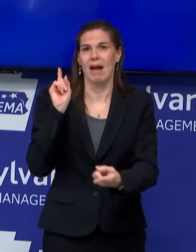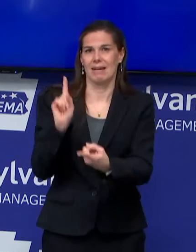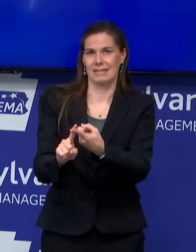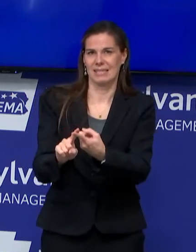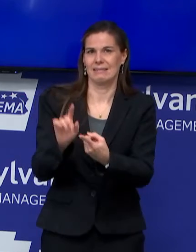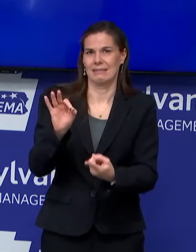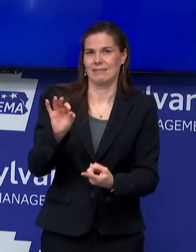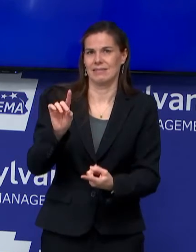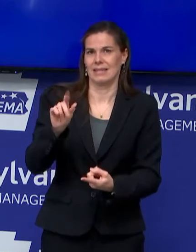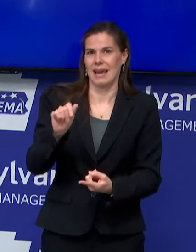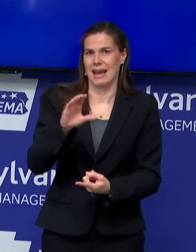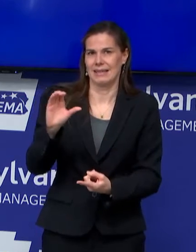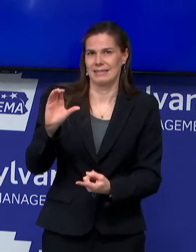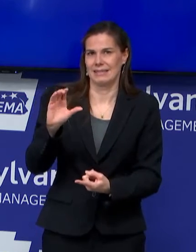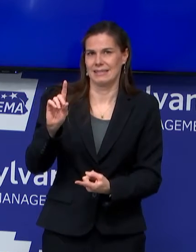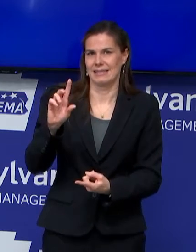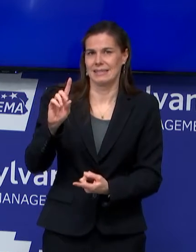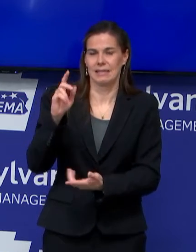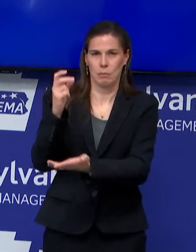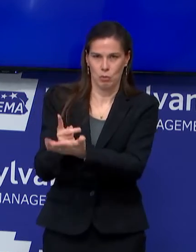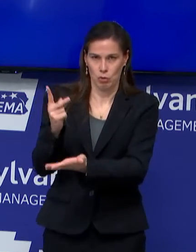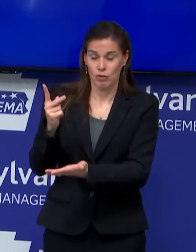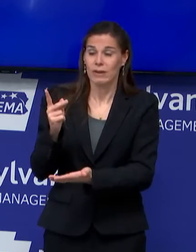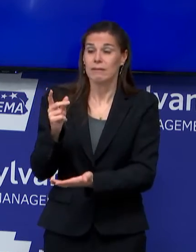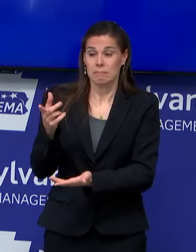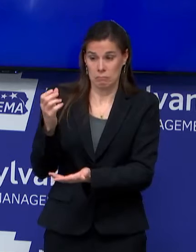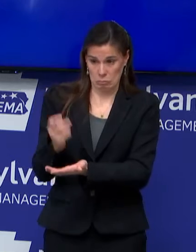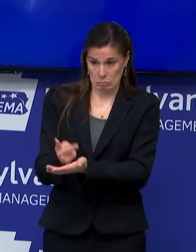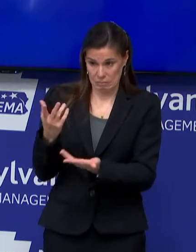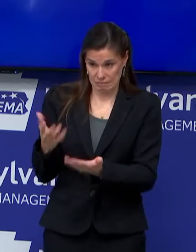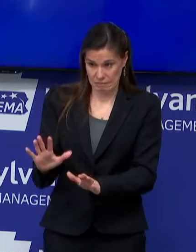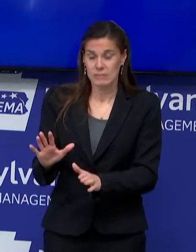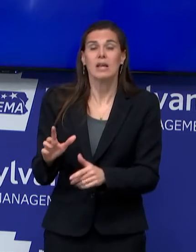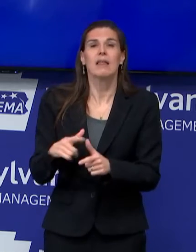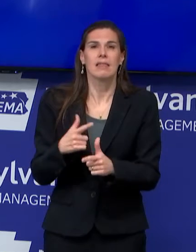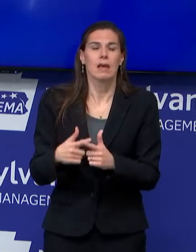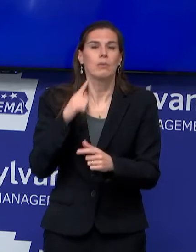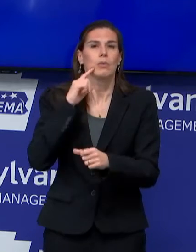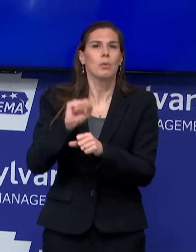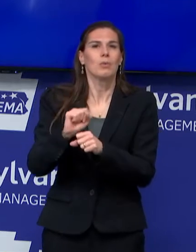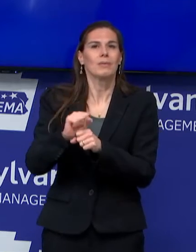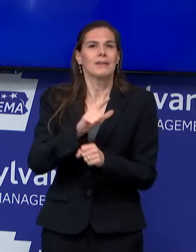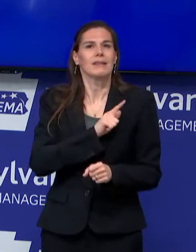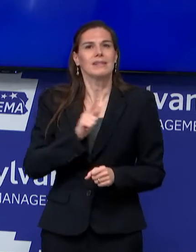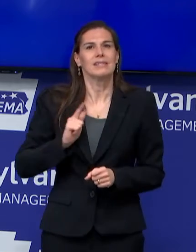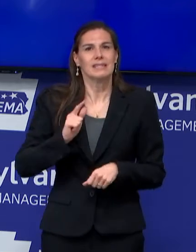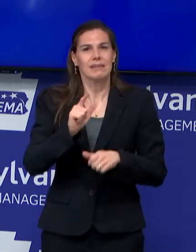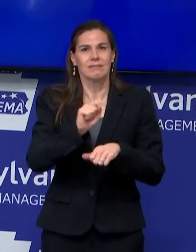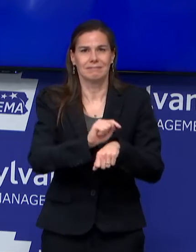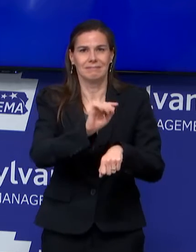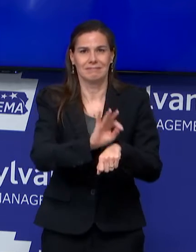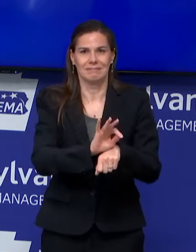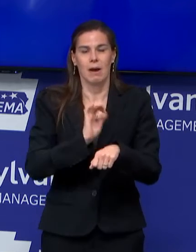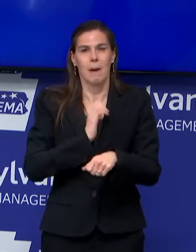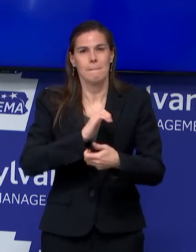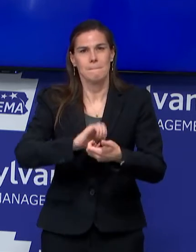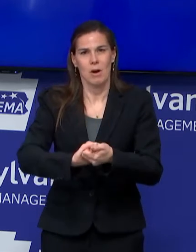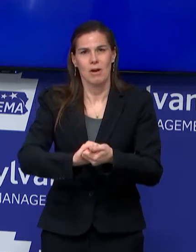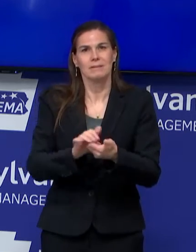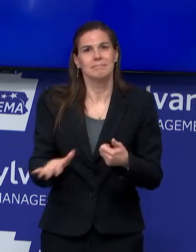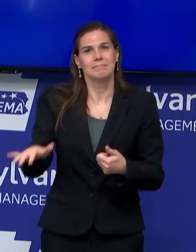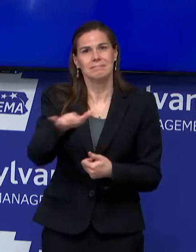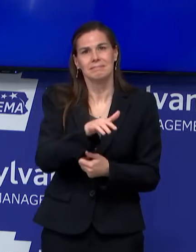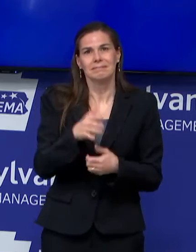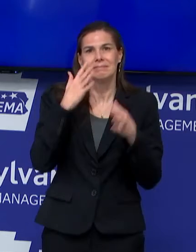is granted. Once that is, or if it is granted and approved, we'll be working with the legislative task force and our partners on the ground to